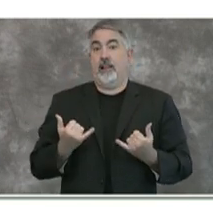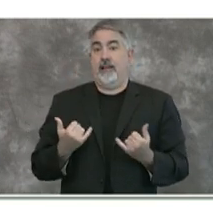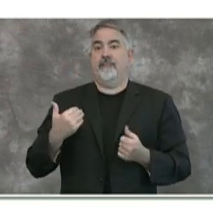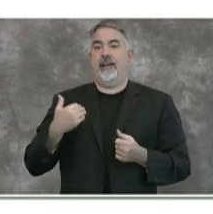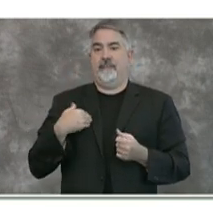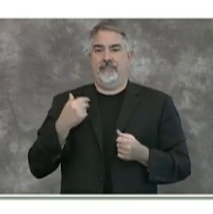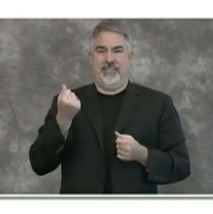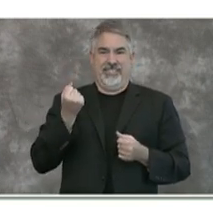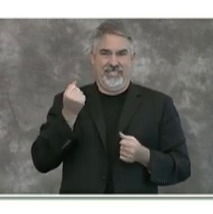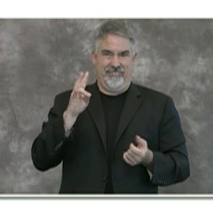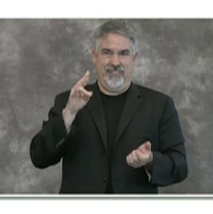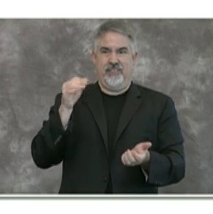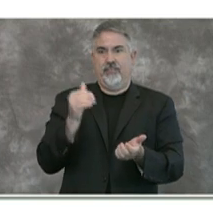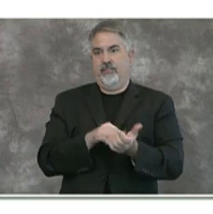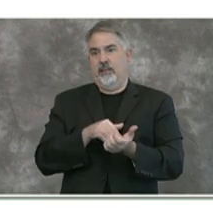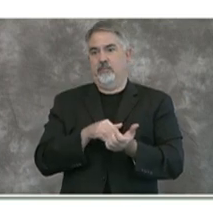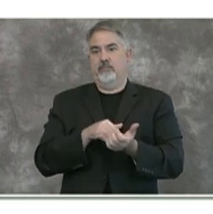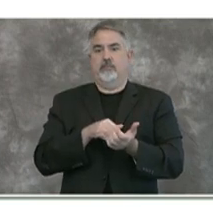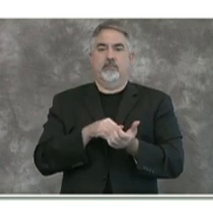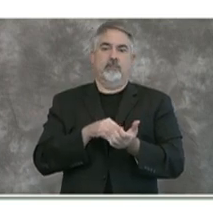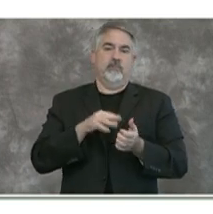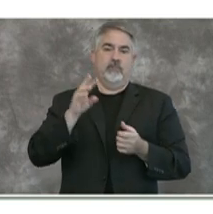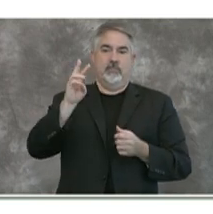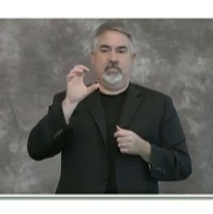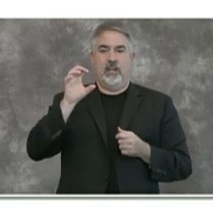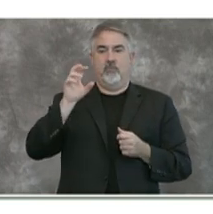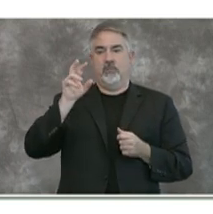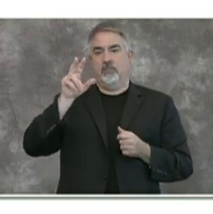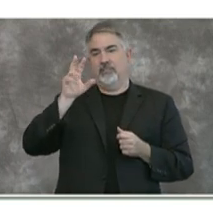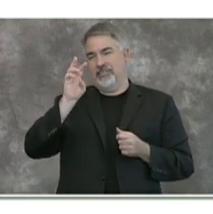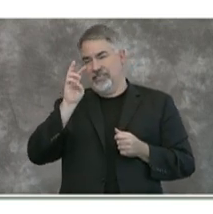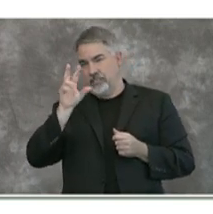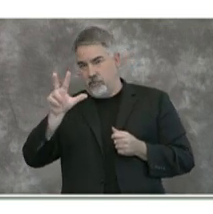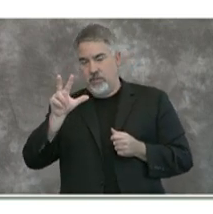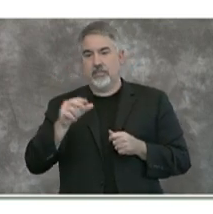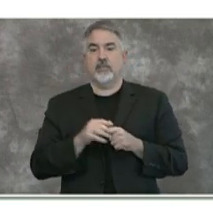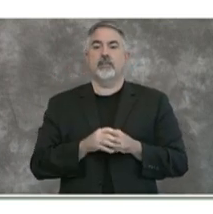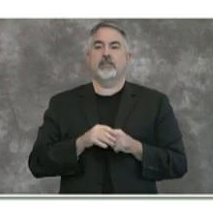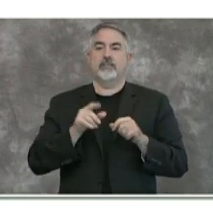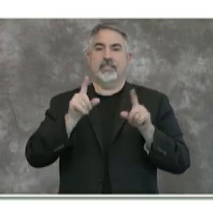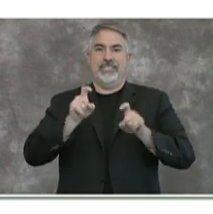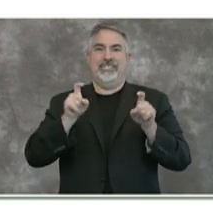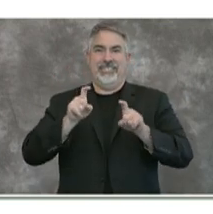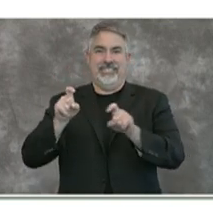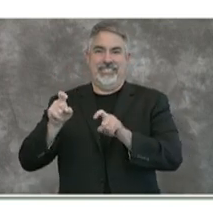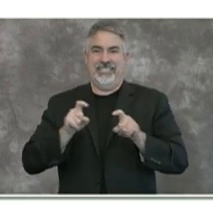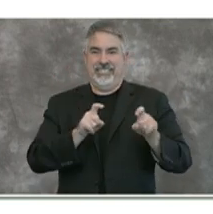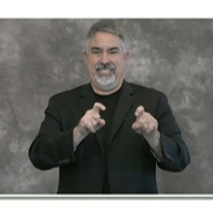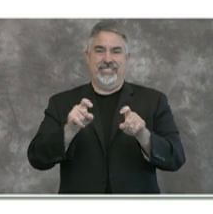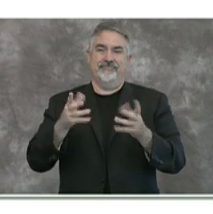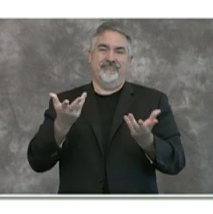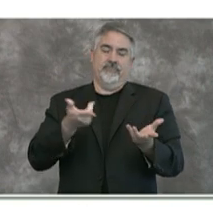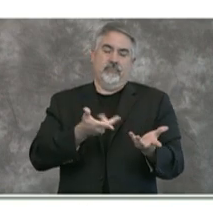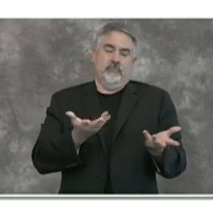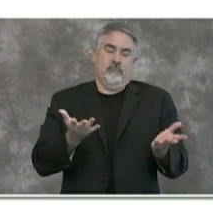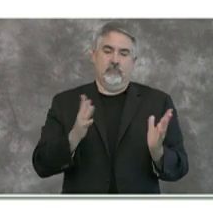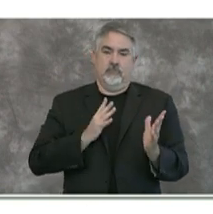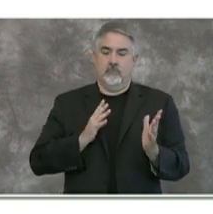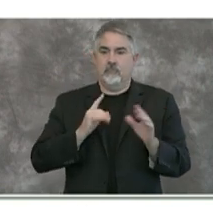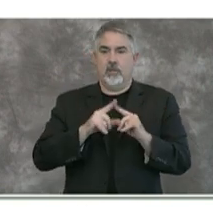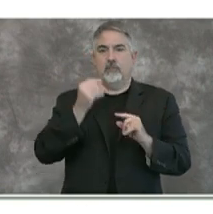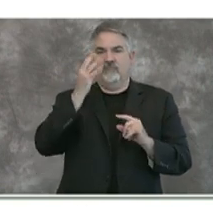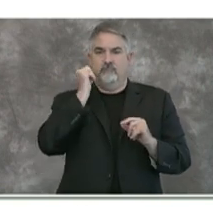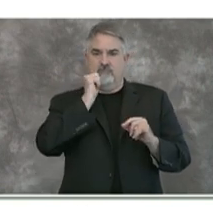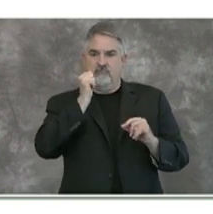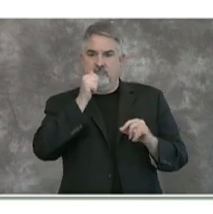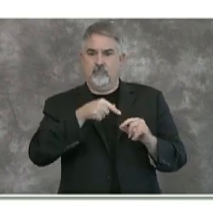17,663. Again, the day-to-day numbers are not particularly relevant. In particular, we've seen dips on the weekends and see it come back up.